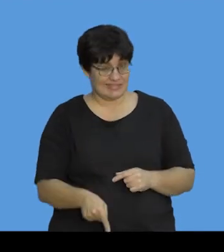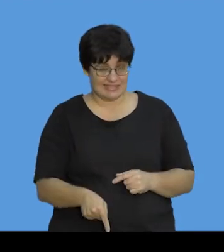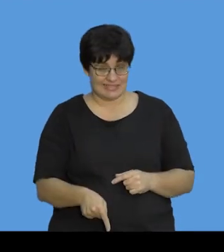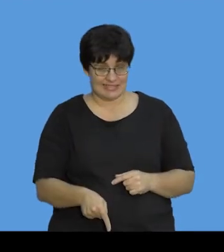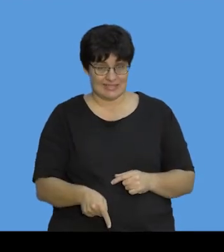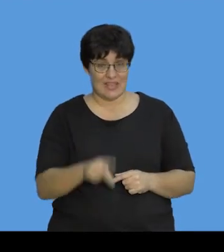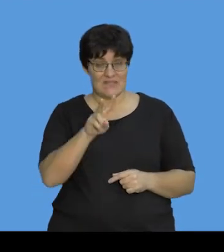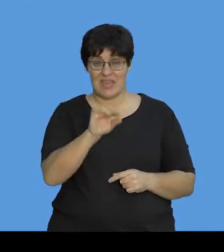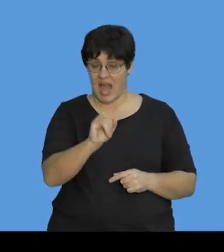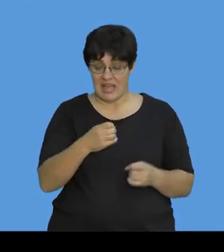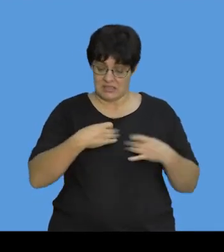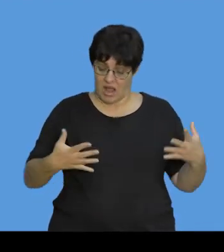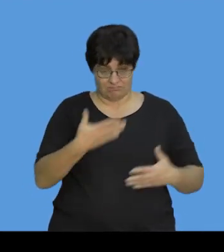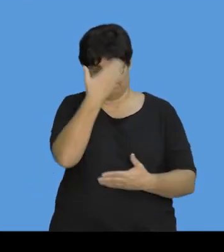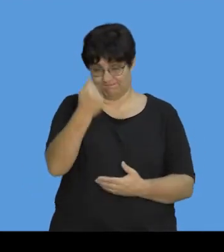know VI.